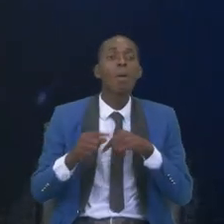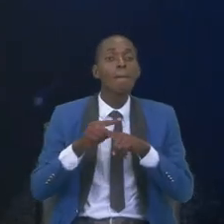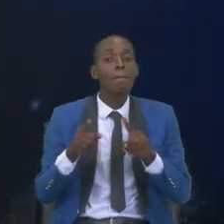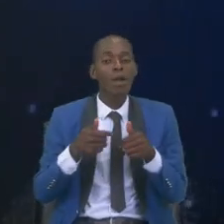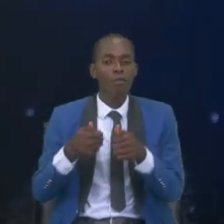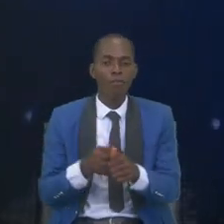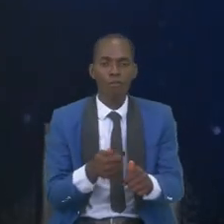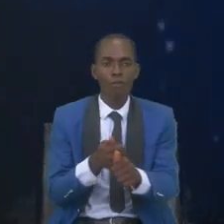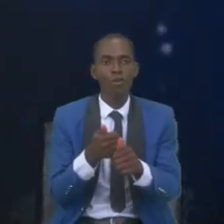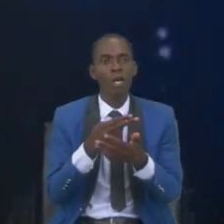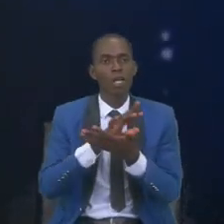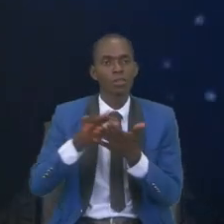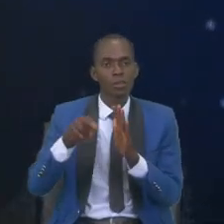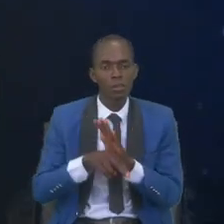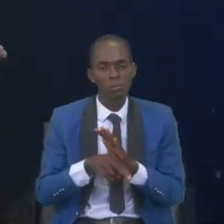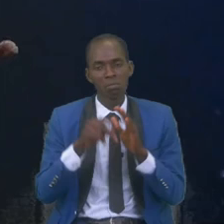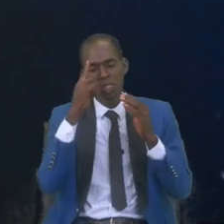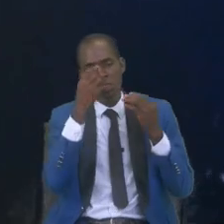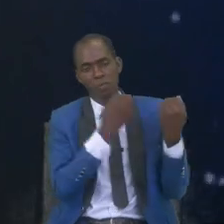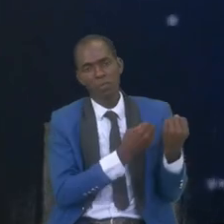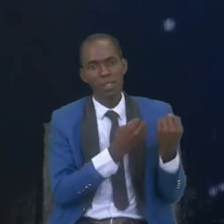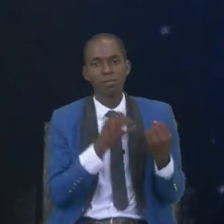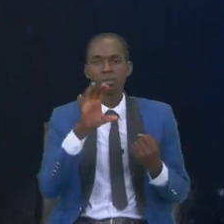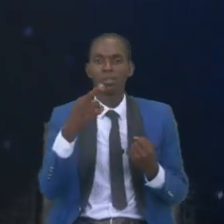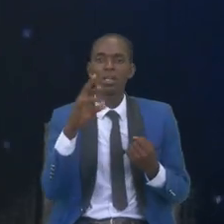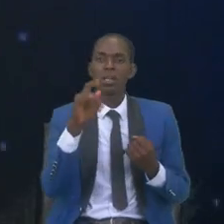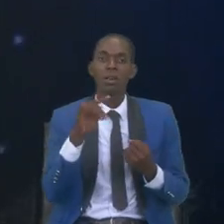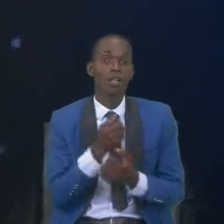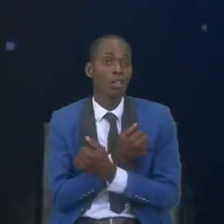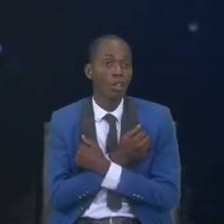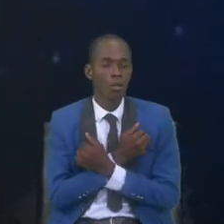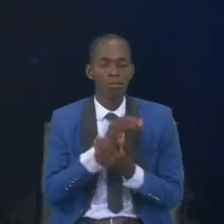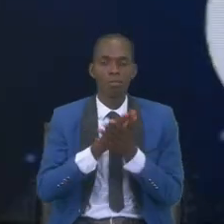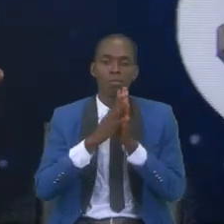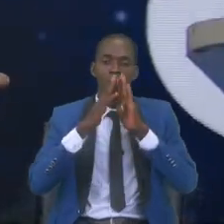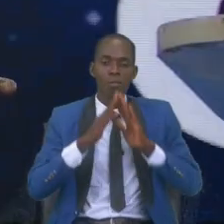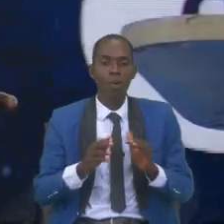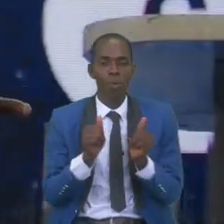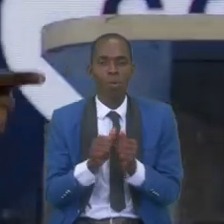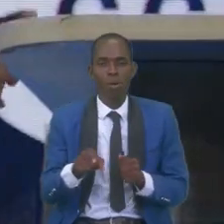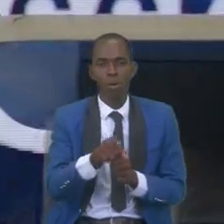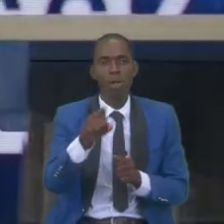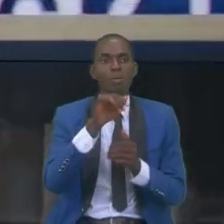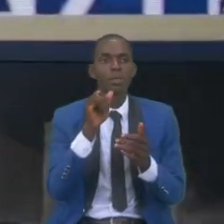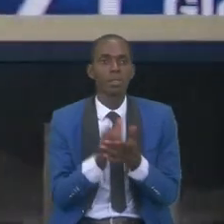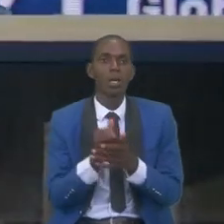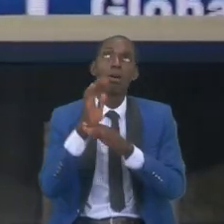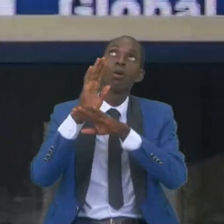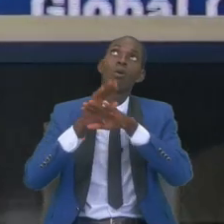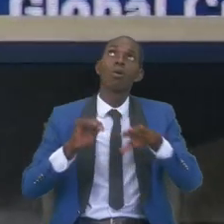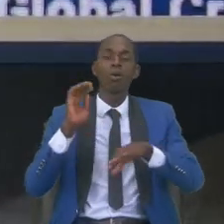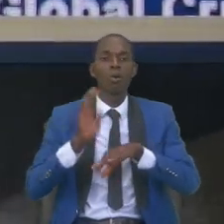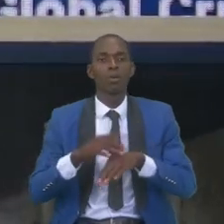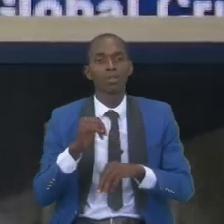faith and charity, that's love and peace, with them that call on the Lord